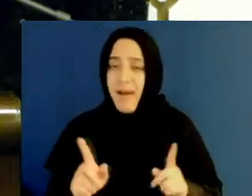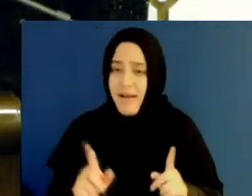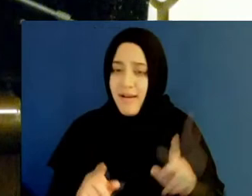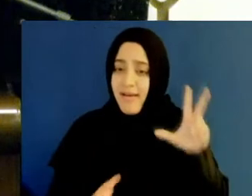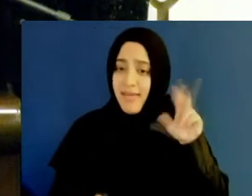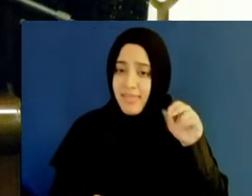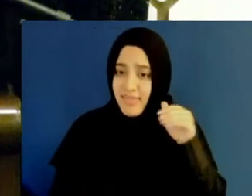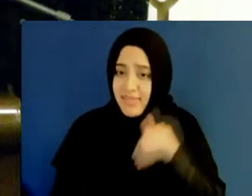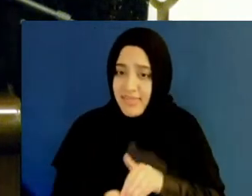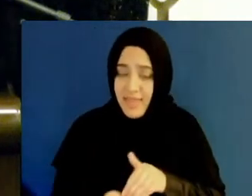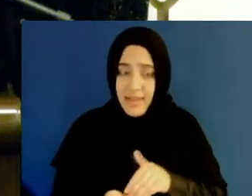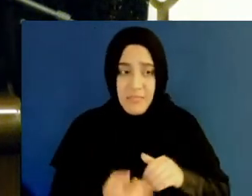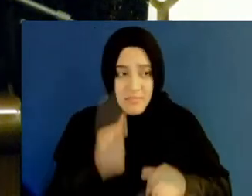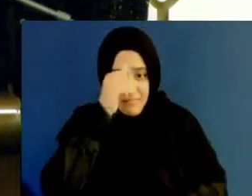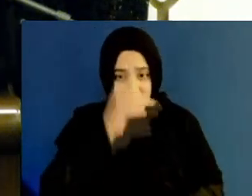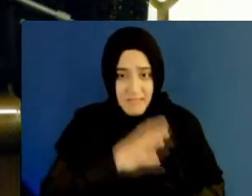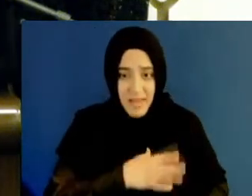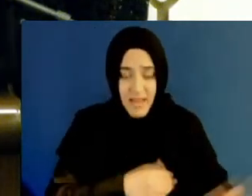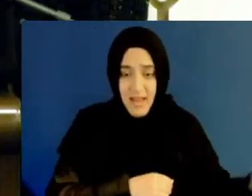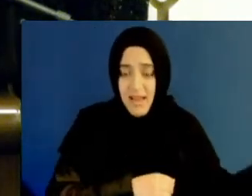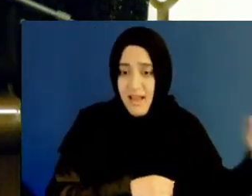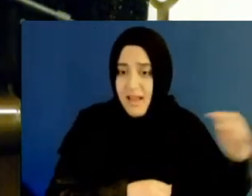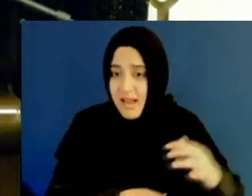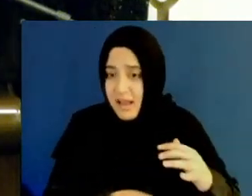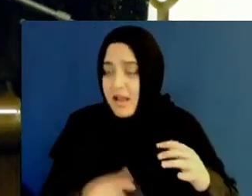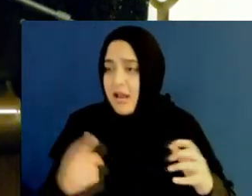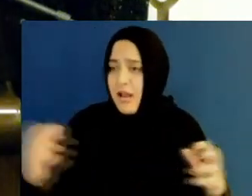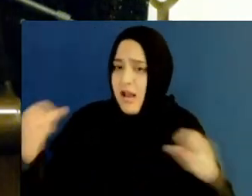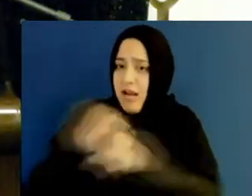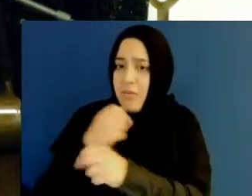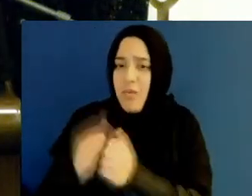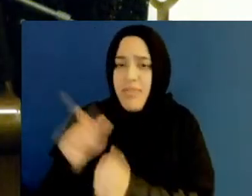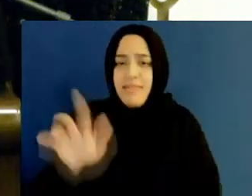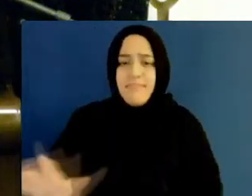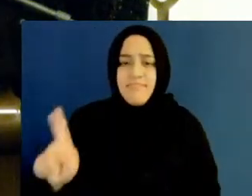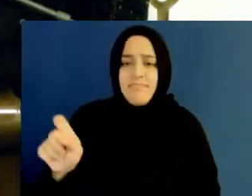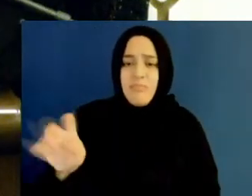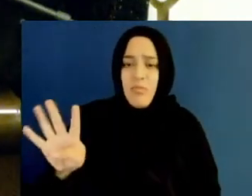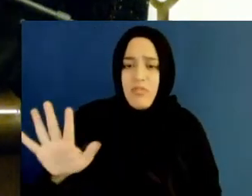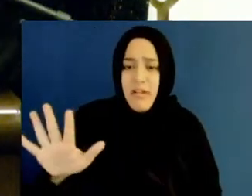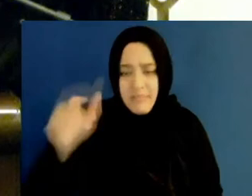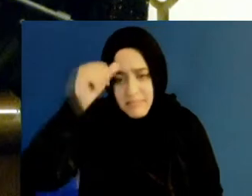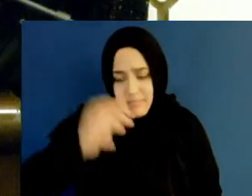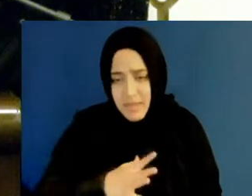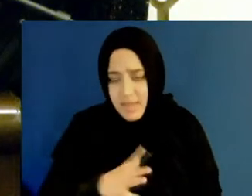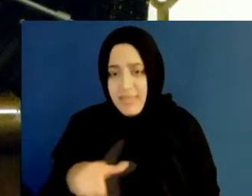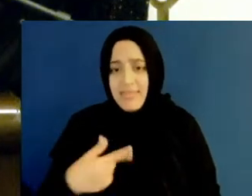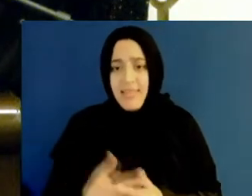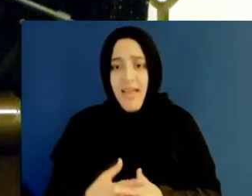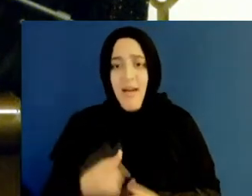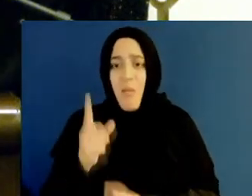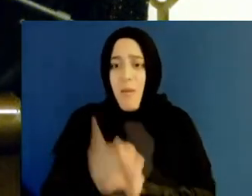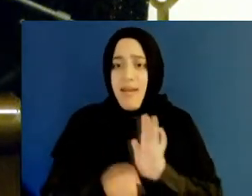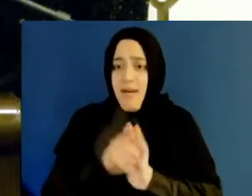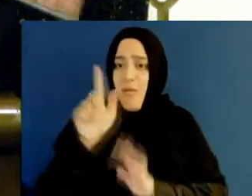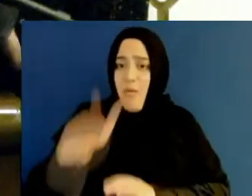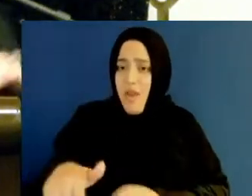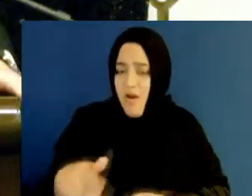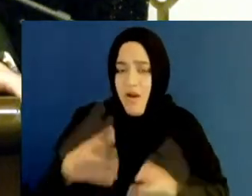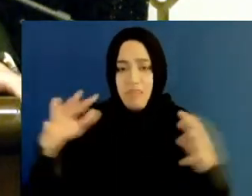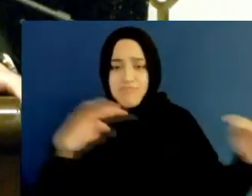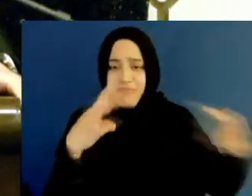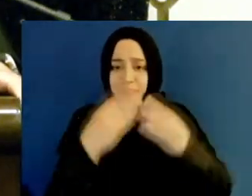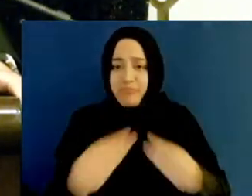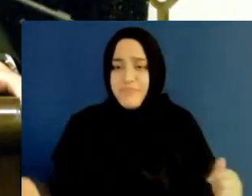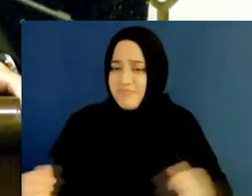and attack 145 men, and in the span of 1 hour, the battle was finished. Abadan la.